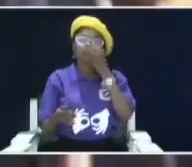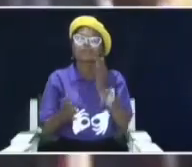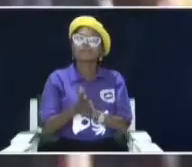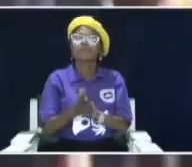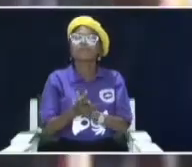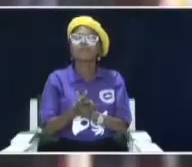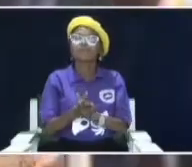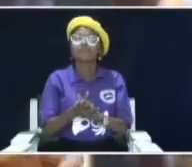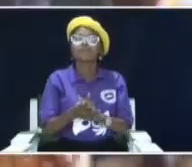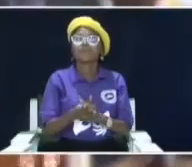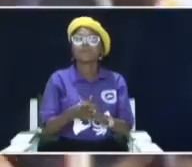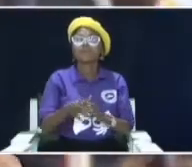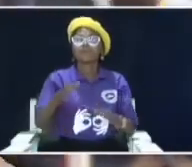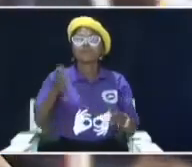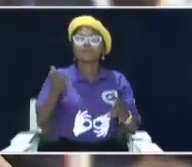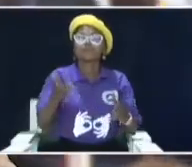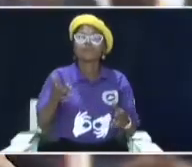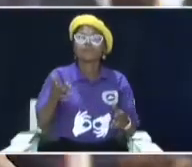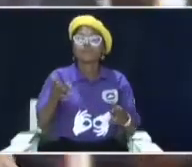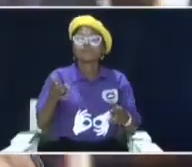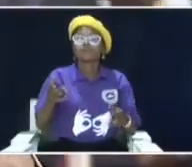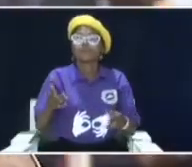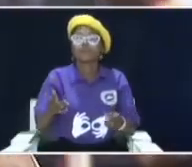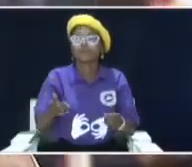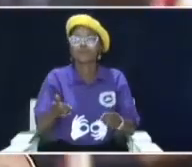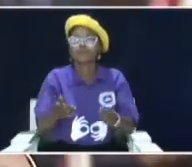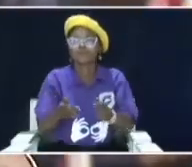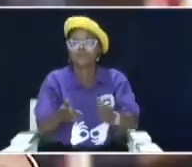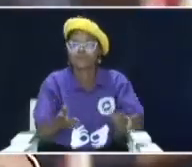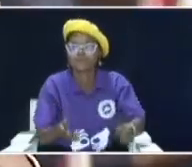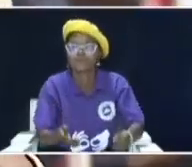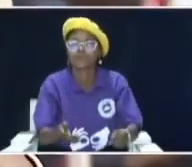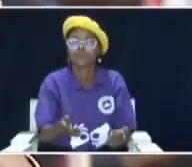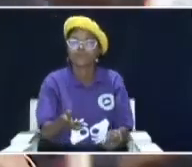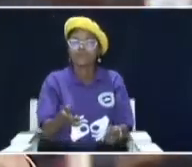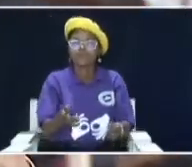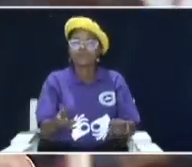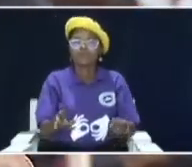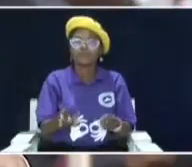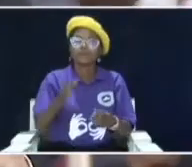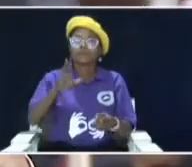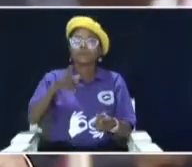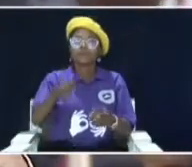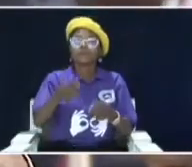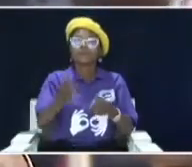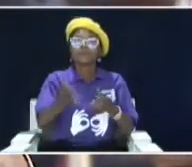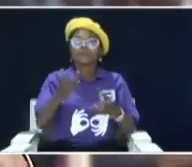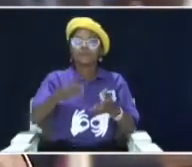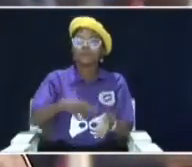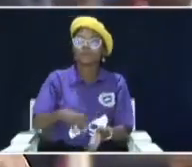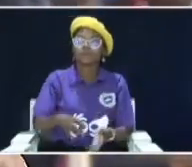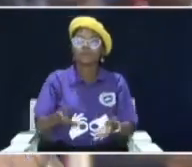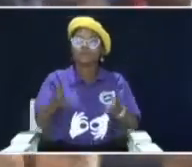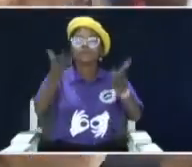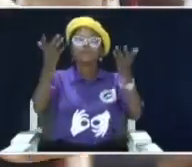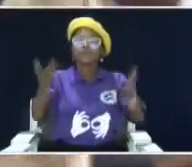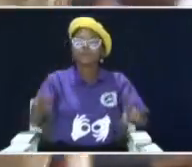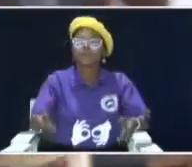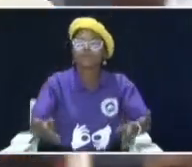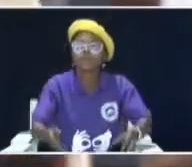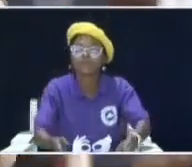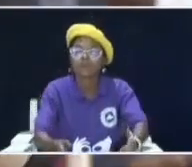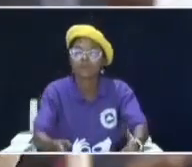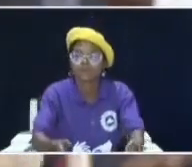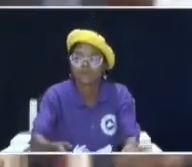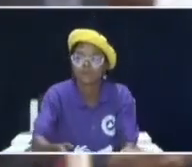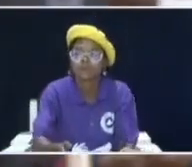Can you lift up your right hand and pray this prayer? You are going to do a deliverance for yourself. And please pray